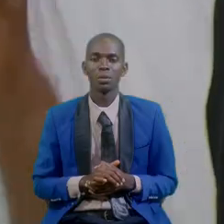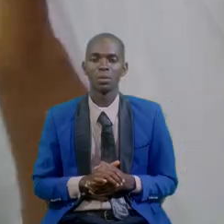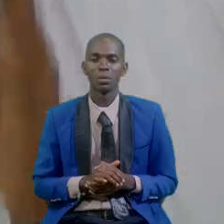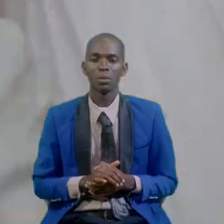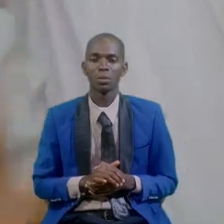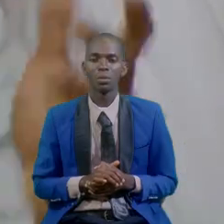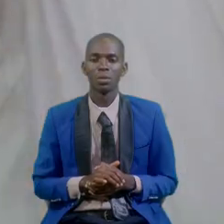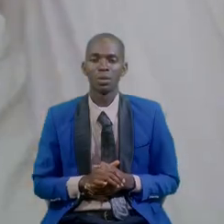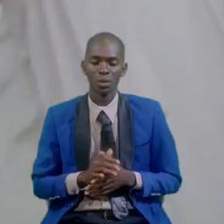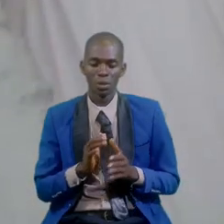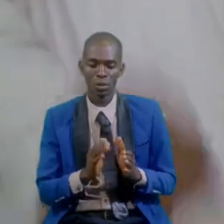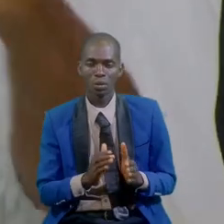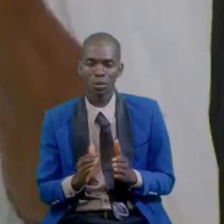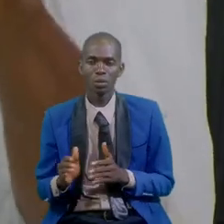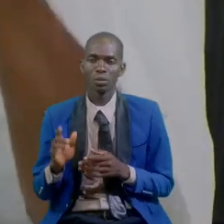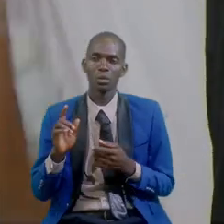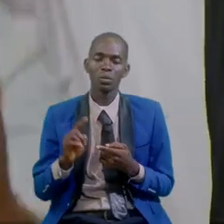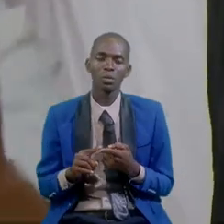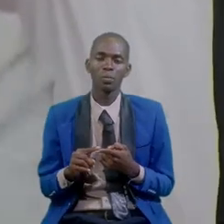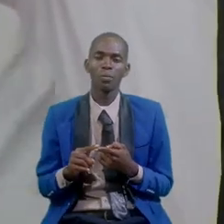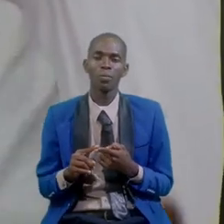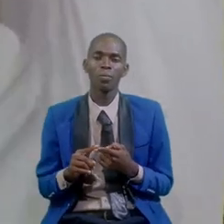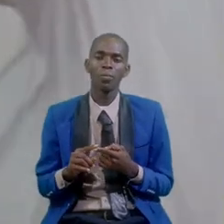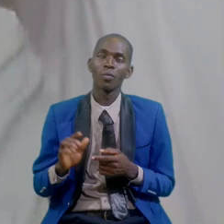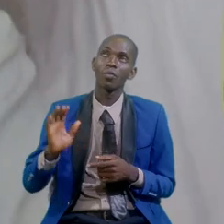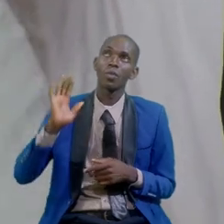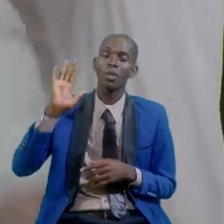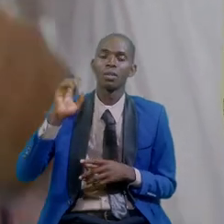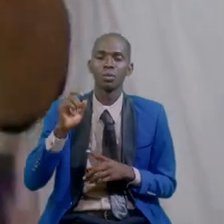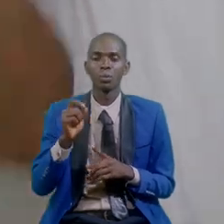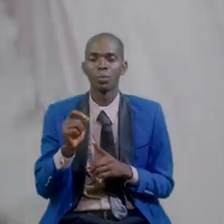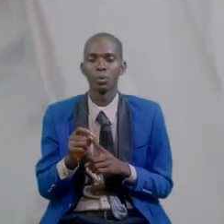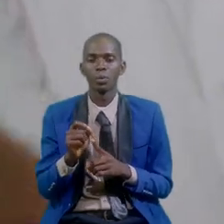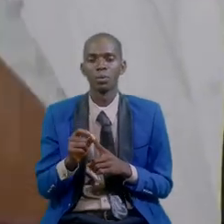According to His word.